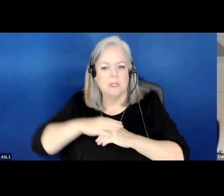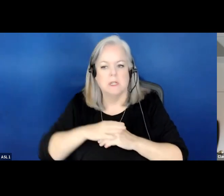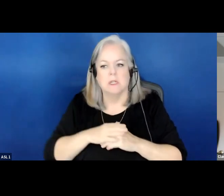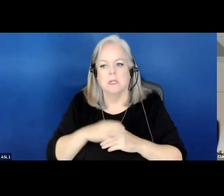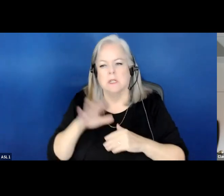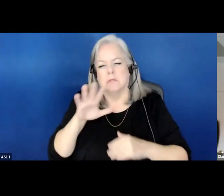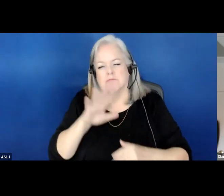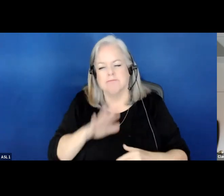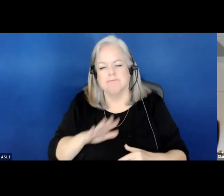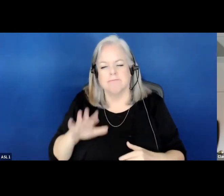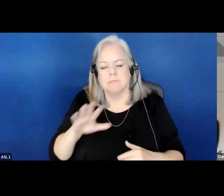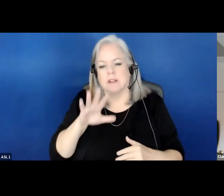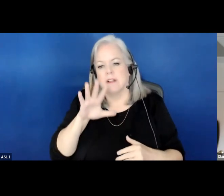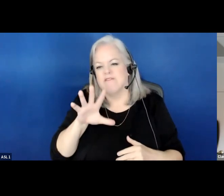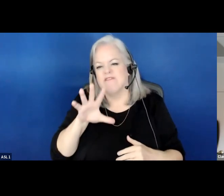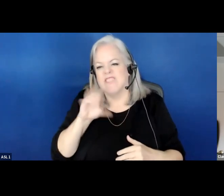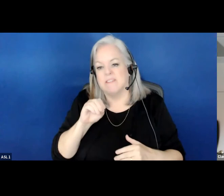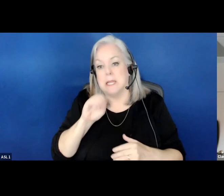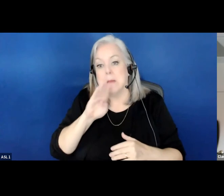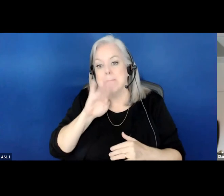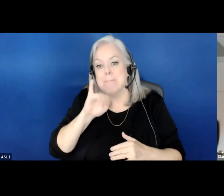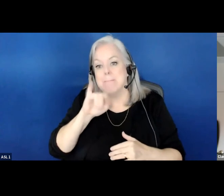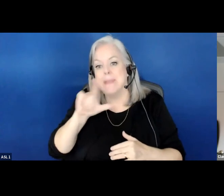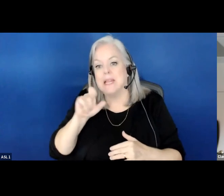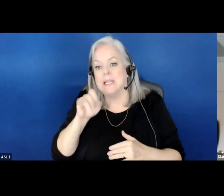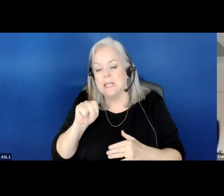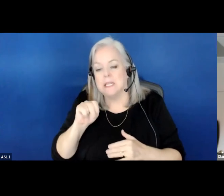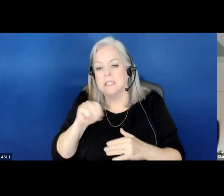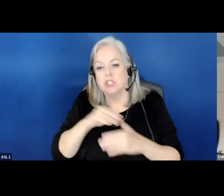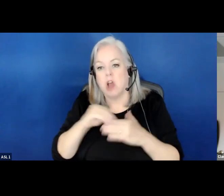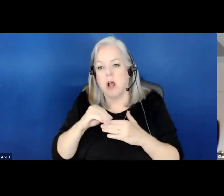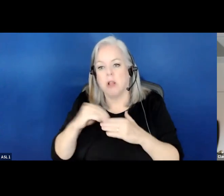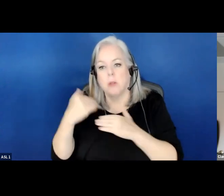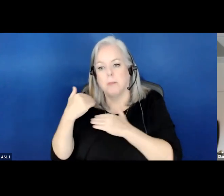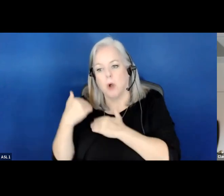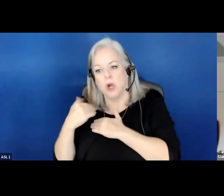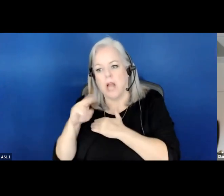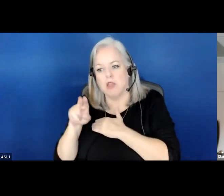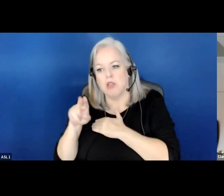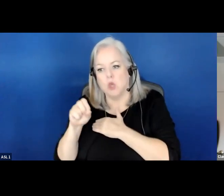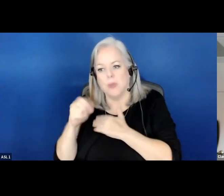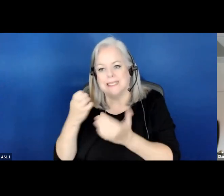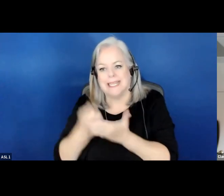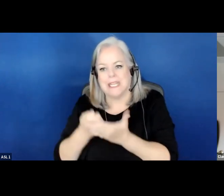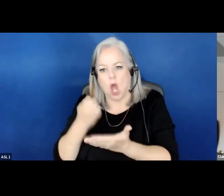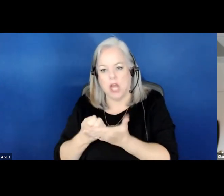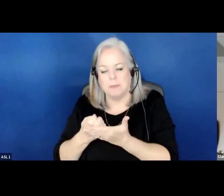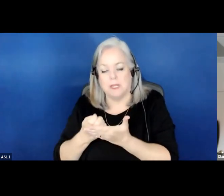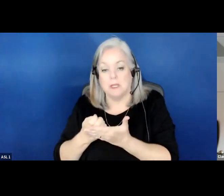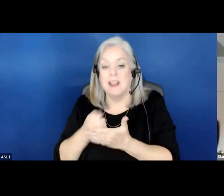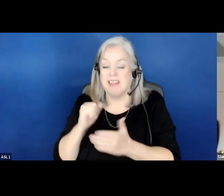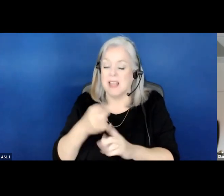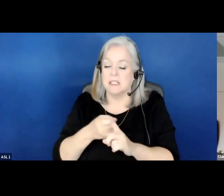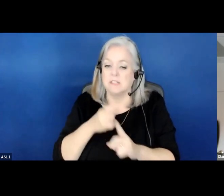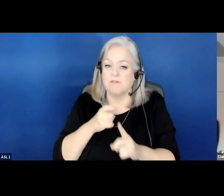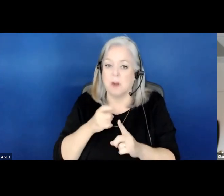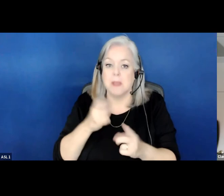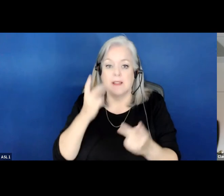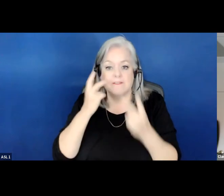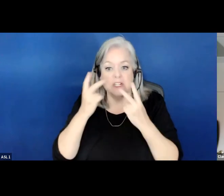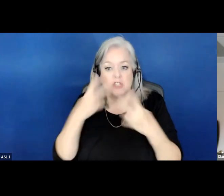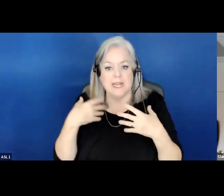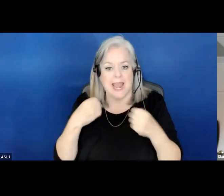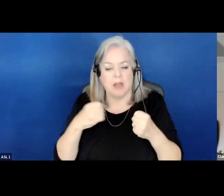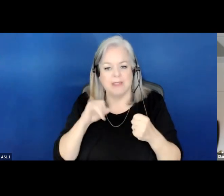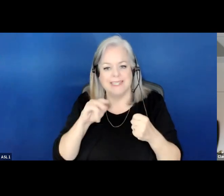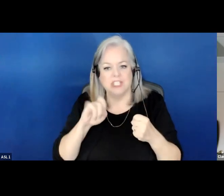roughly a $50 billion burden on the U.S. economy. And that's from the Vision Health Initiative